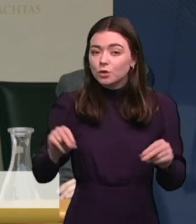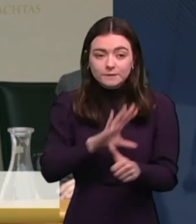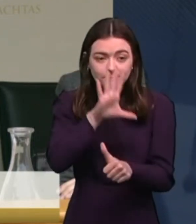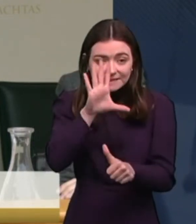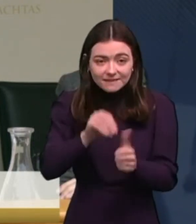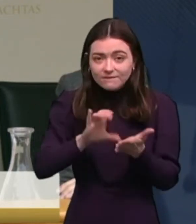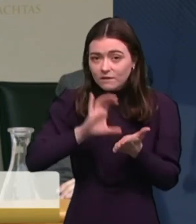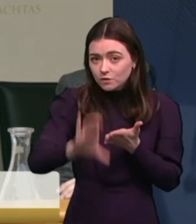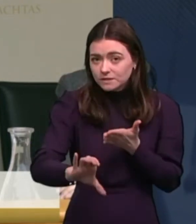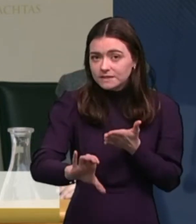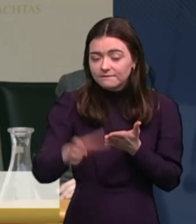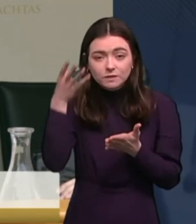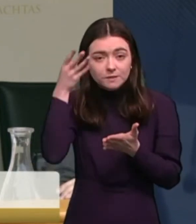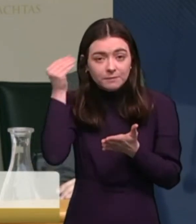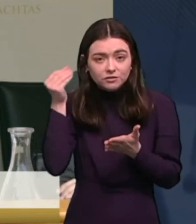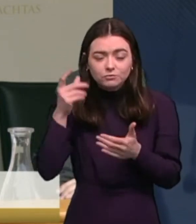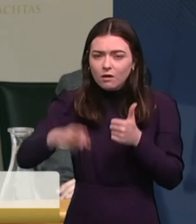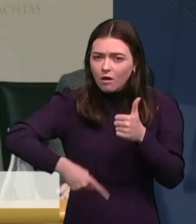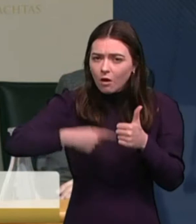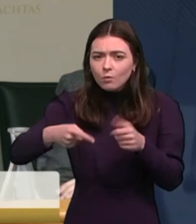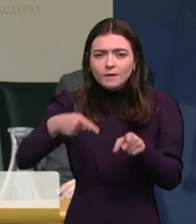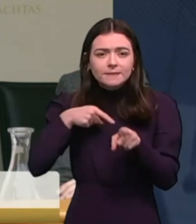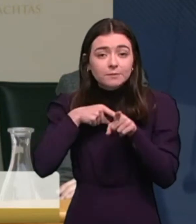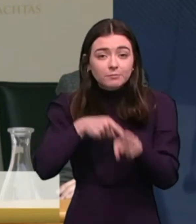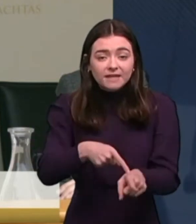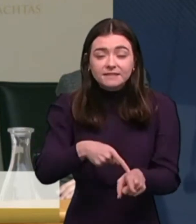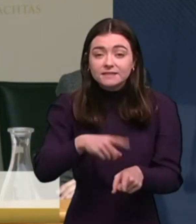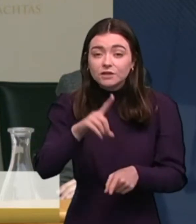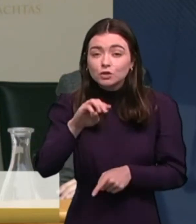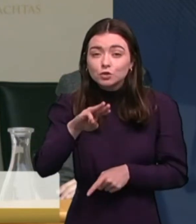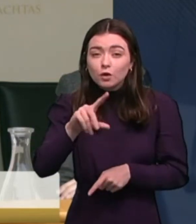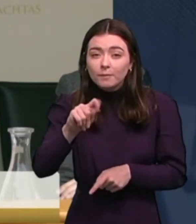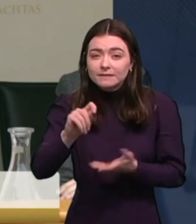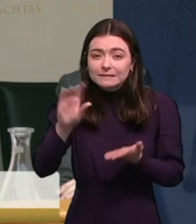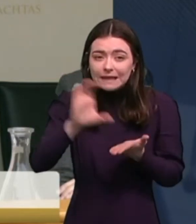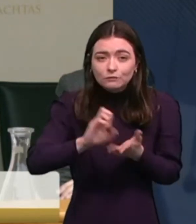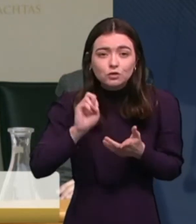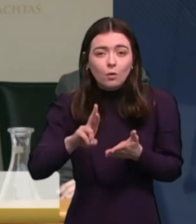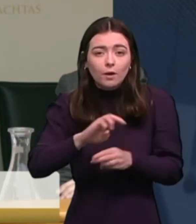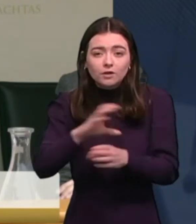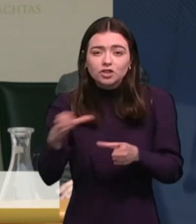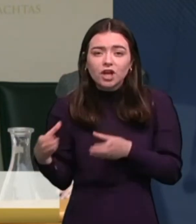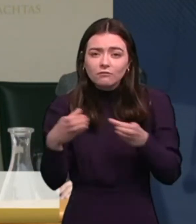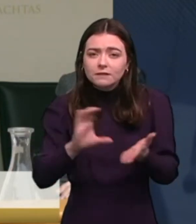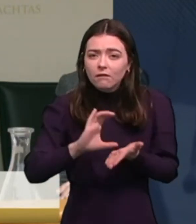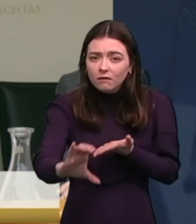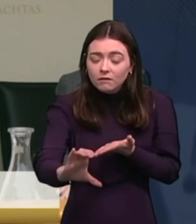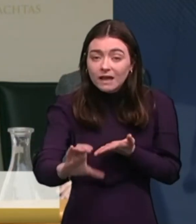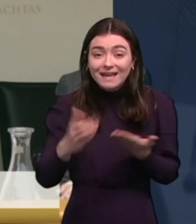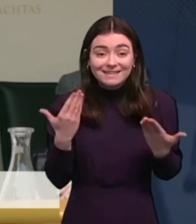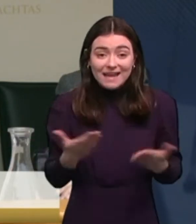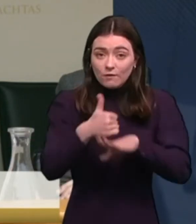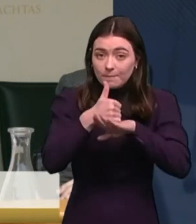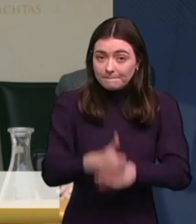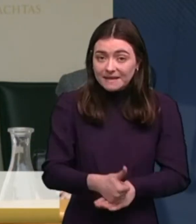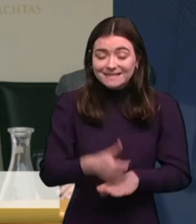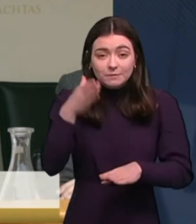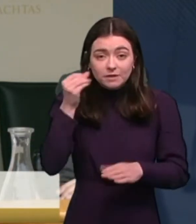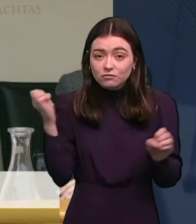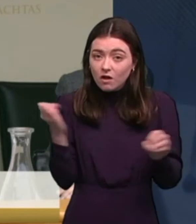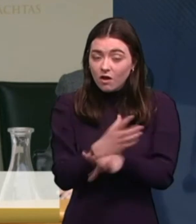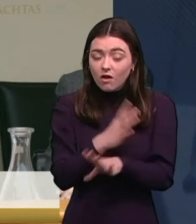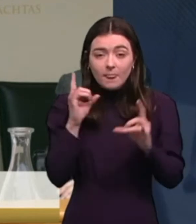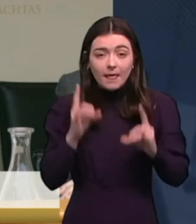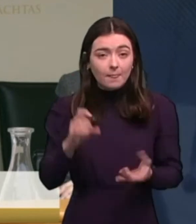funding for dementia. We were always dependent on dormant accounts and philanthropy, and I have embedded dementia in the base now of all health budgets going